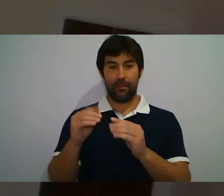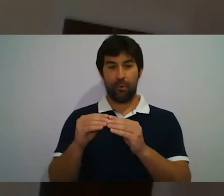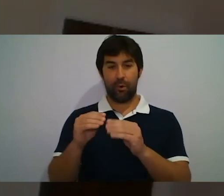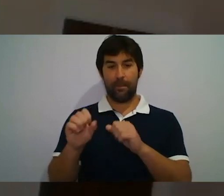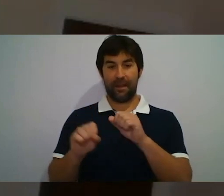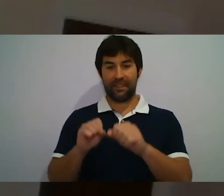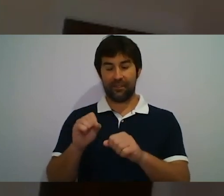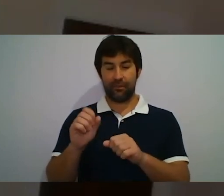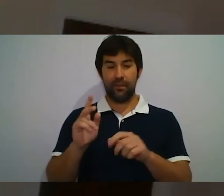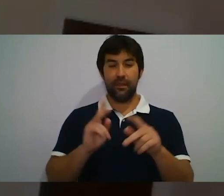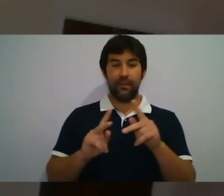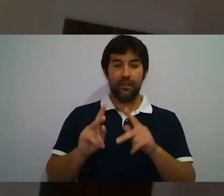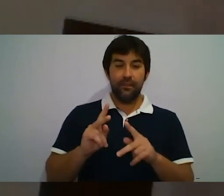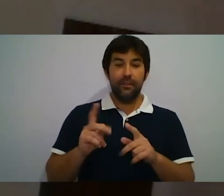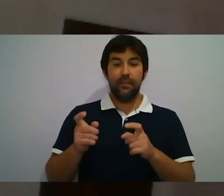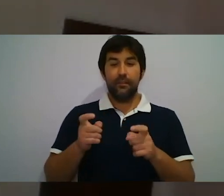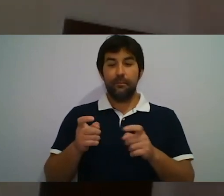program?